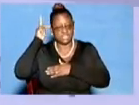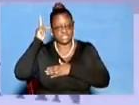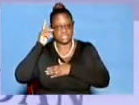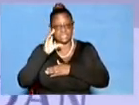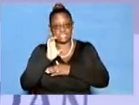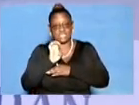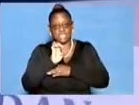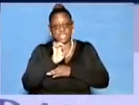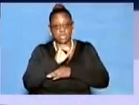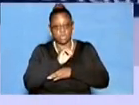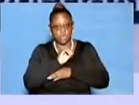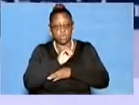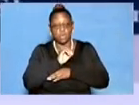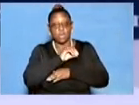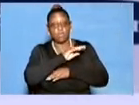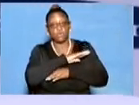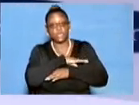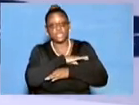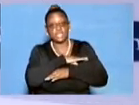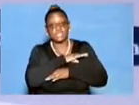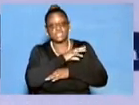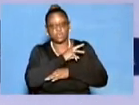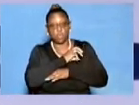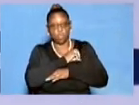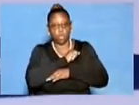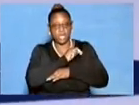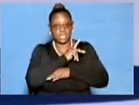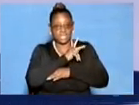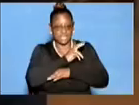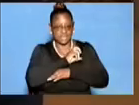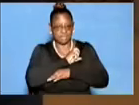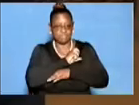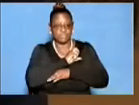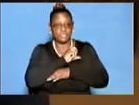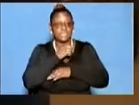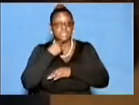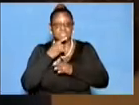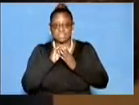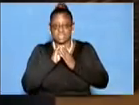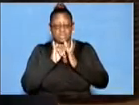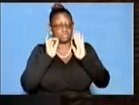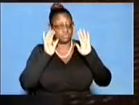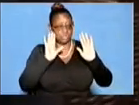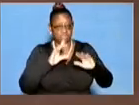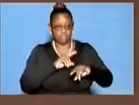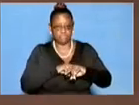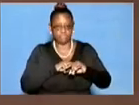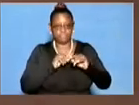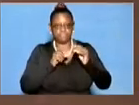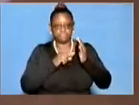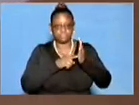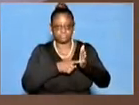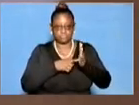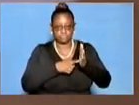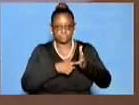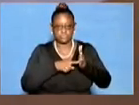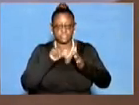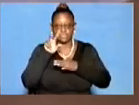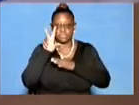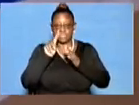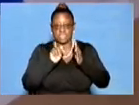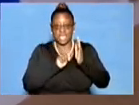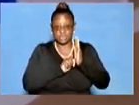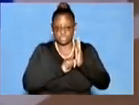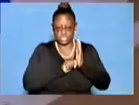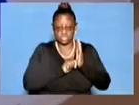Company, Vernice Joaquin, says NAD was pleased to have the event put on to provide the opportunity to expose its more than 3,000